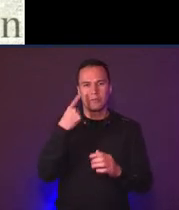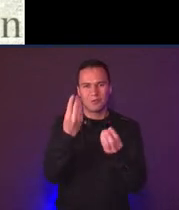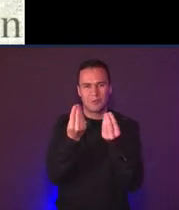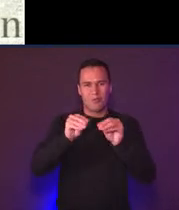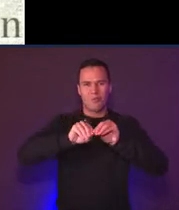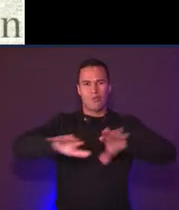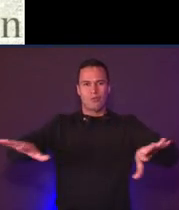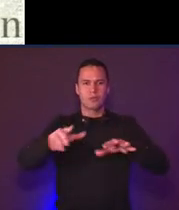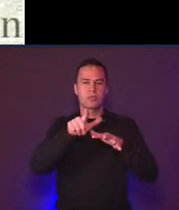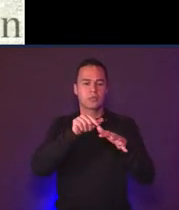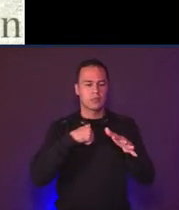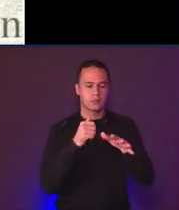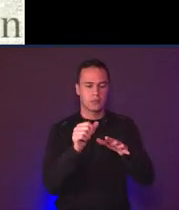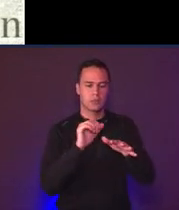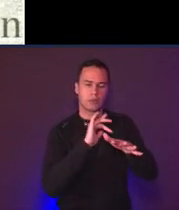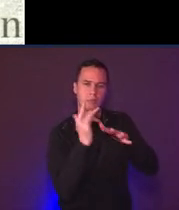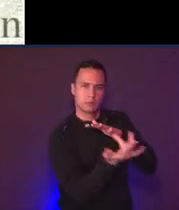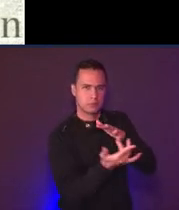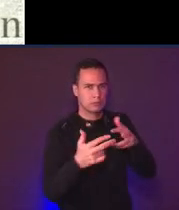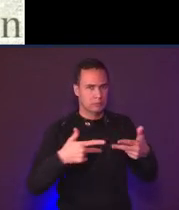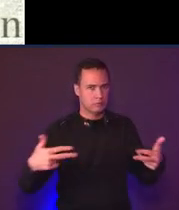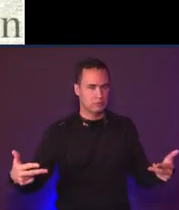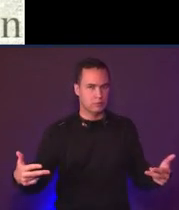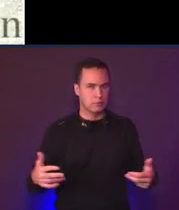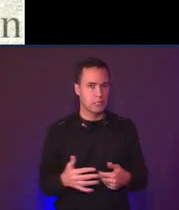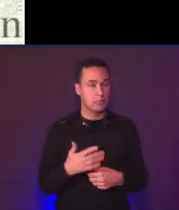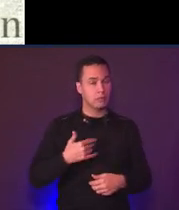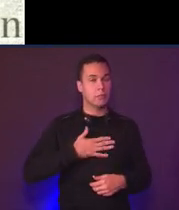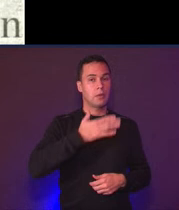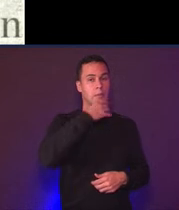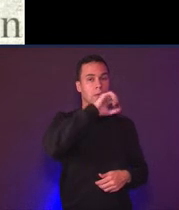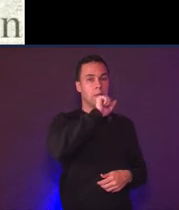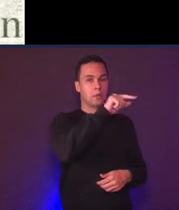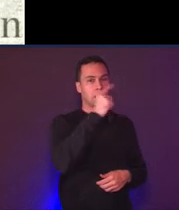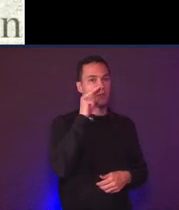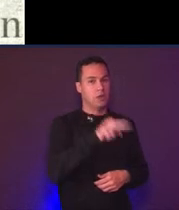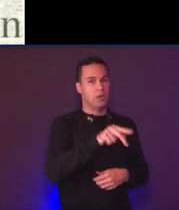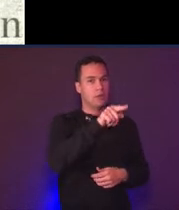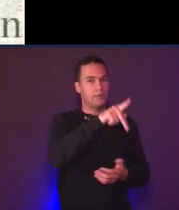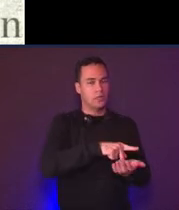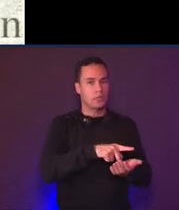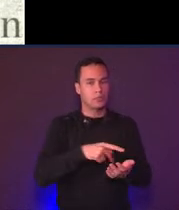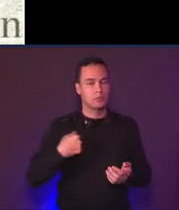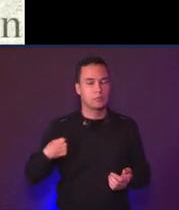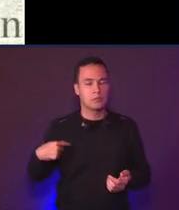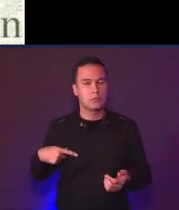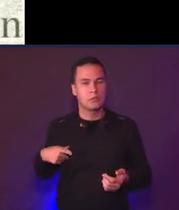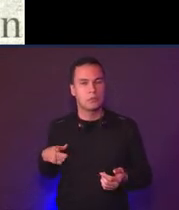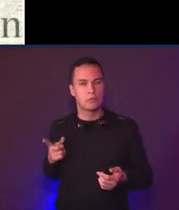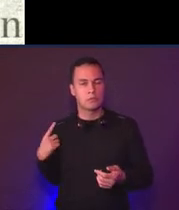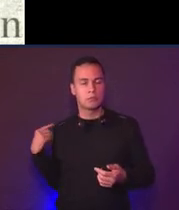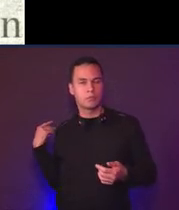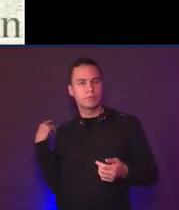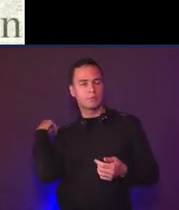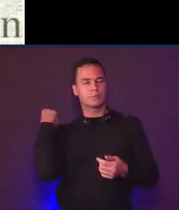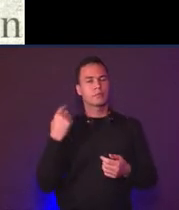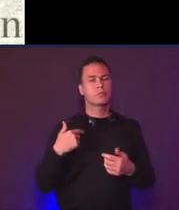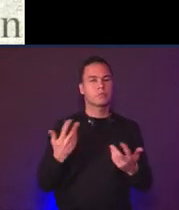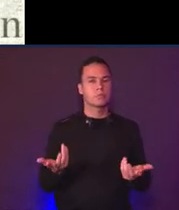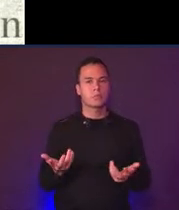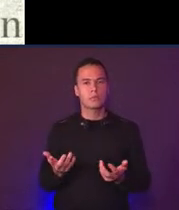media. And so I guess that's something that I learned from my dad without realizing it. And so that's how a lot of the lawsuits